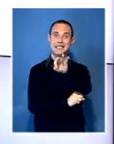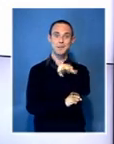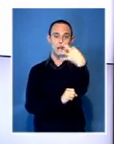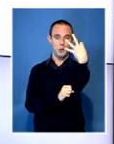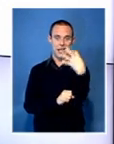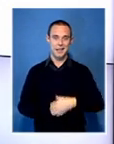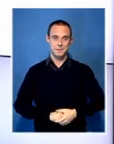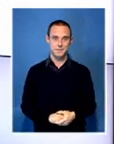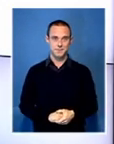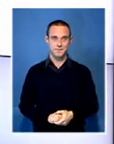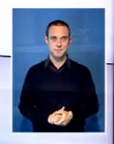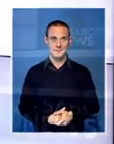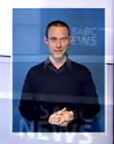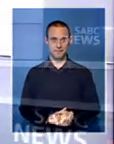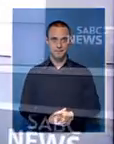Channel.